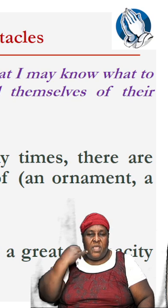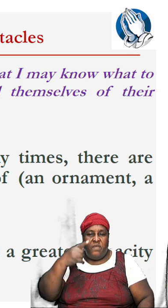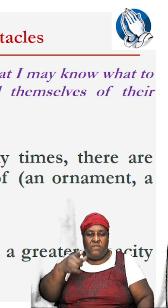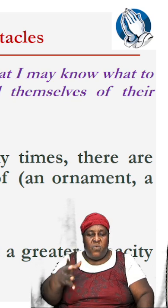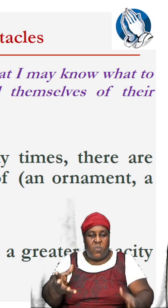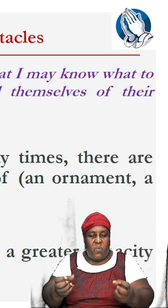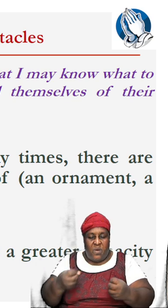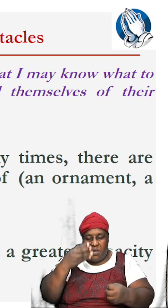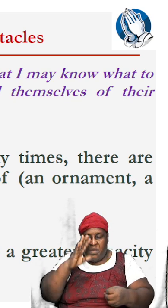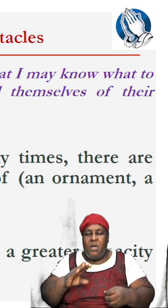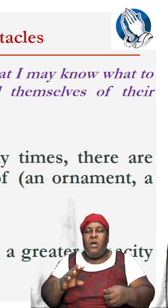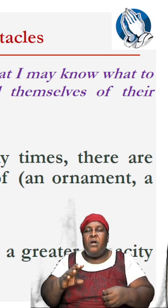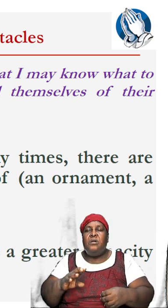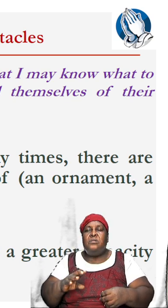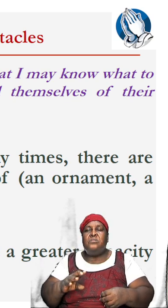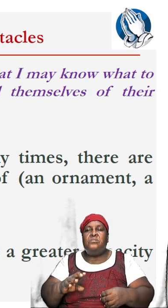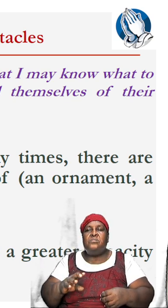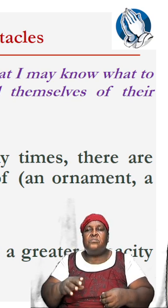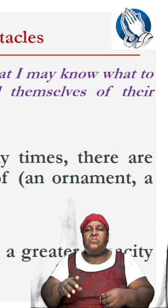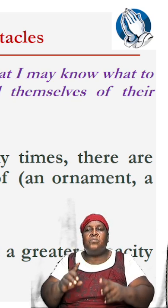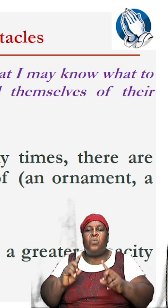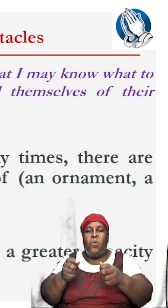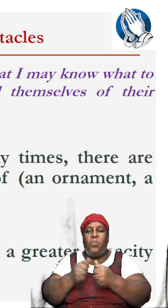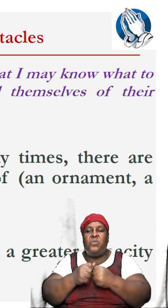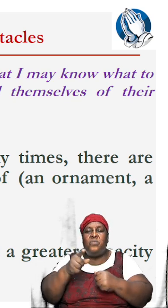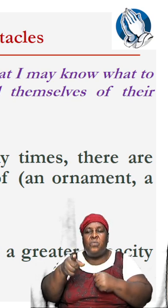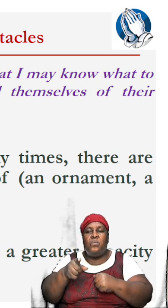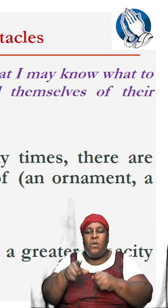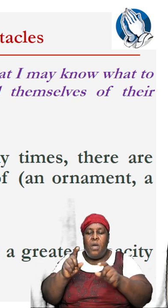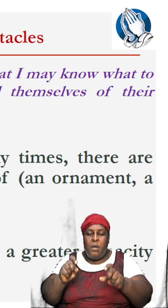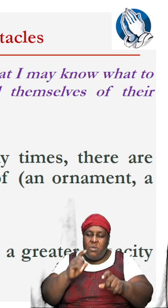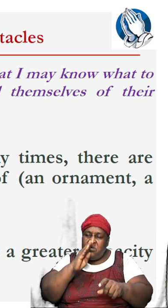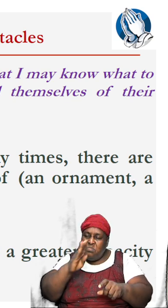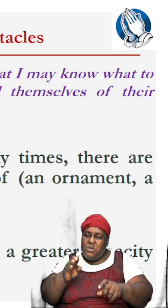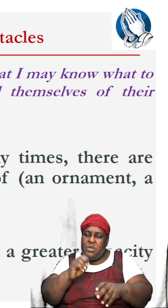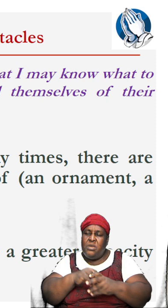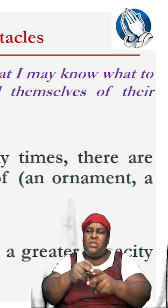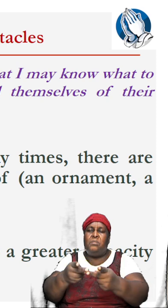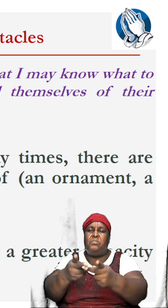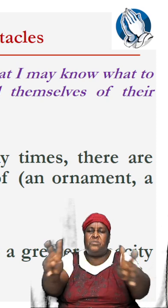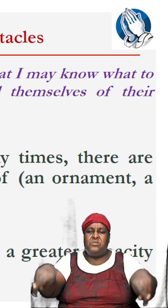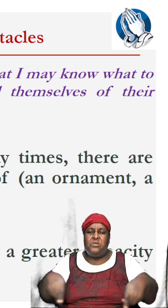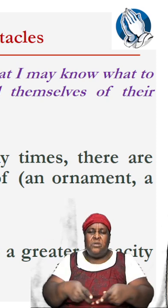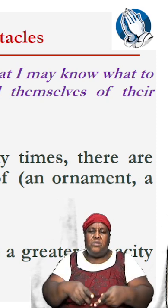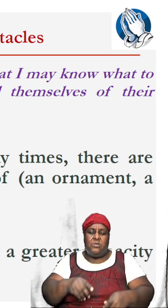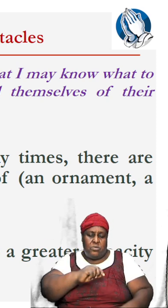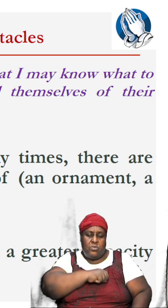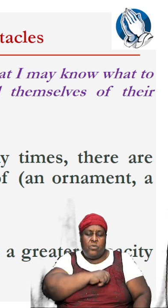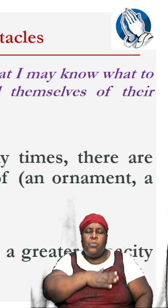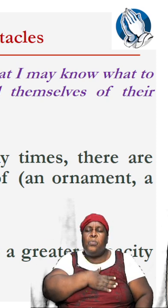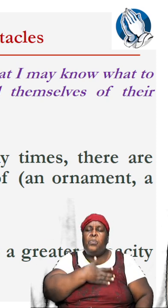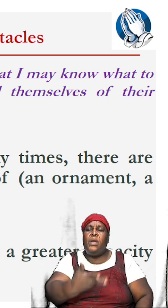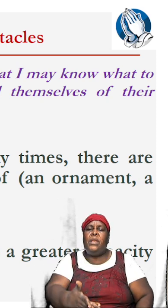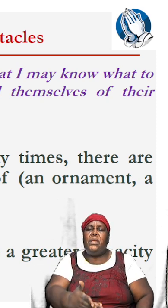you, you must be in a position where you're willing to strip